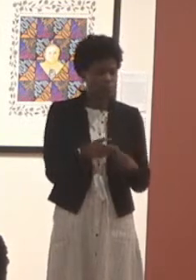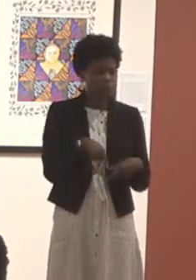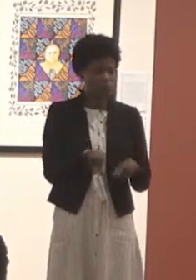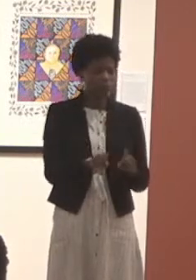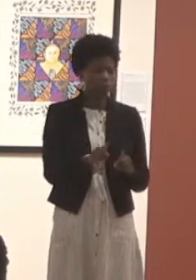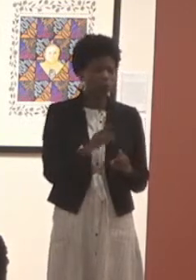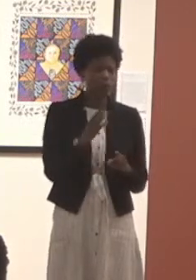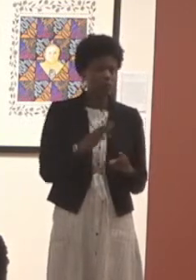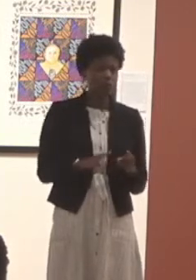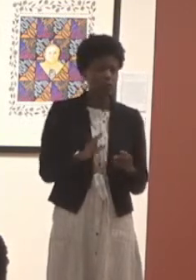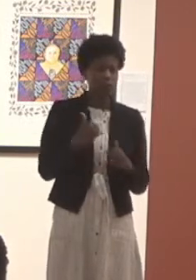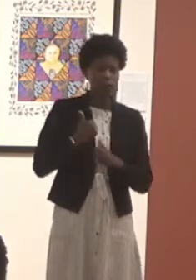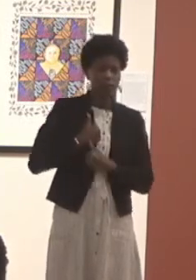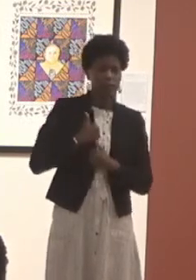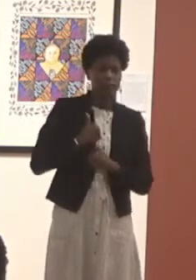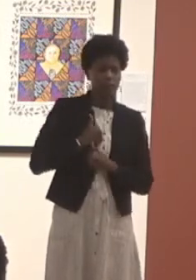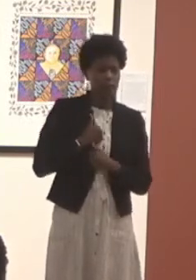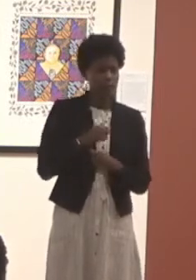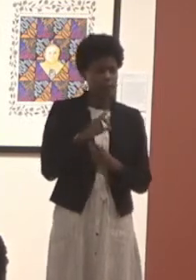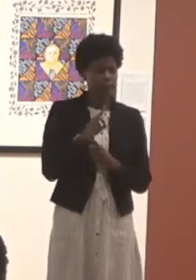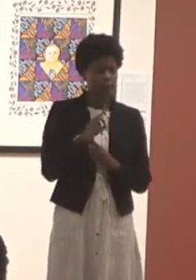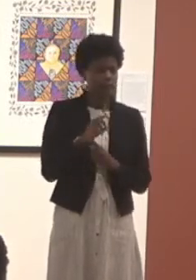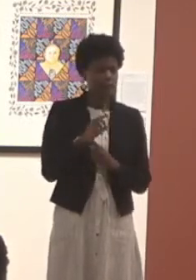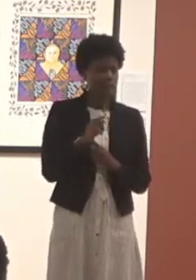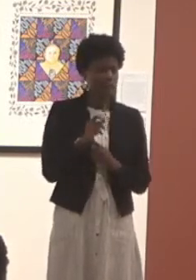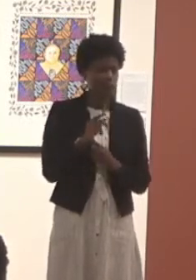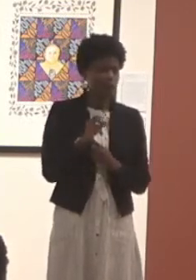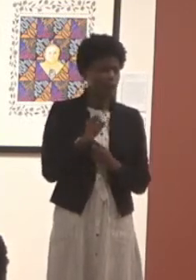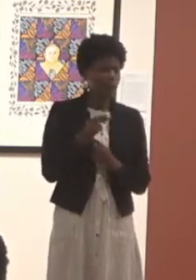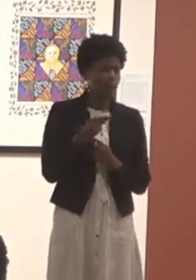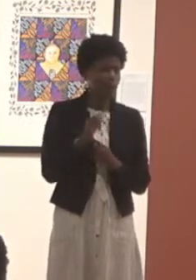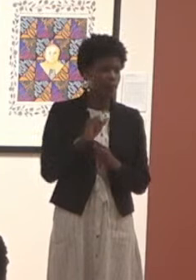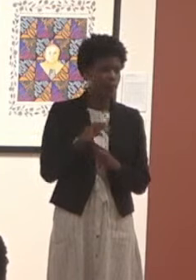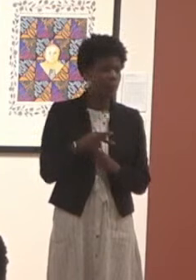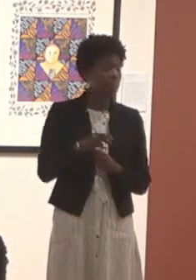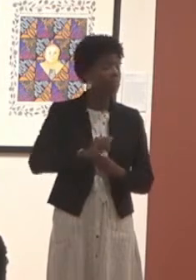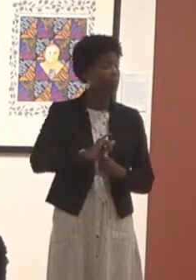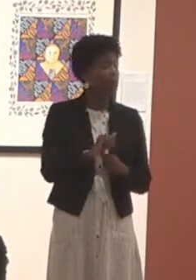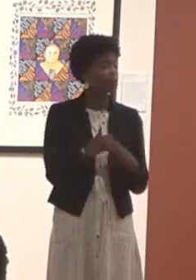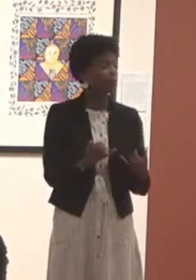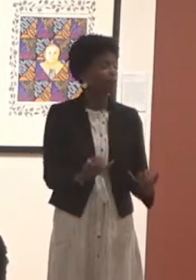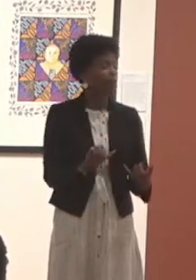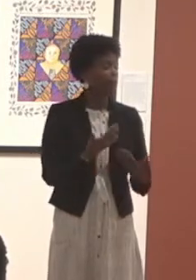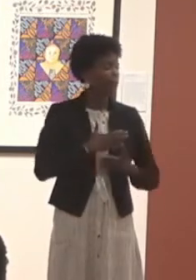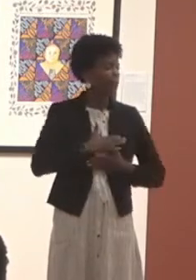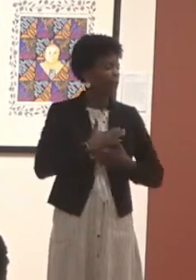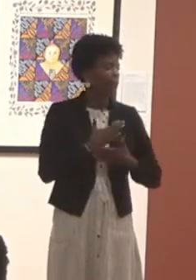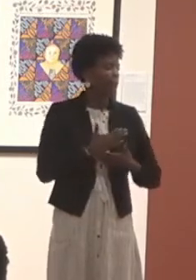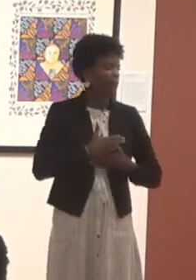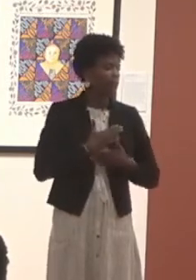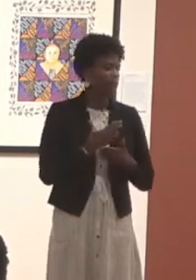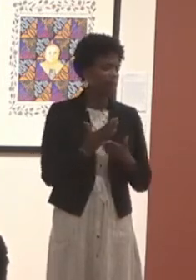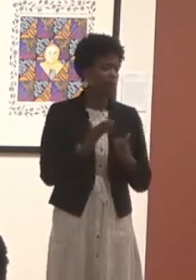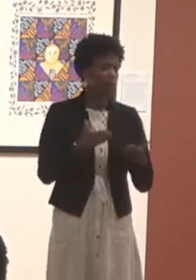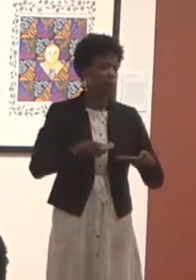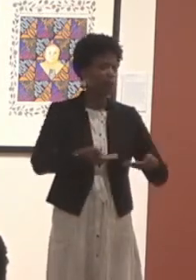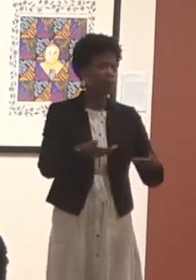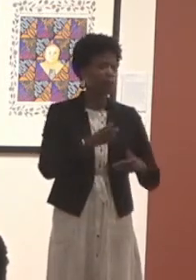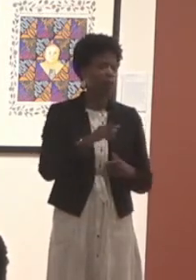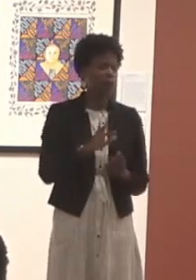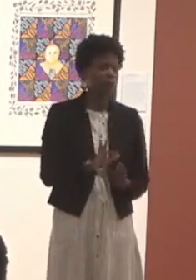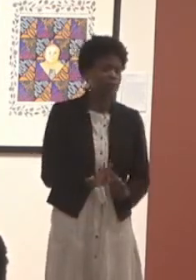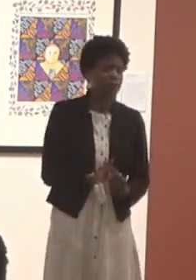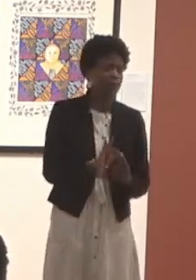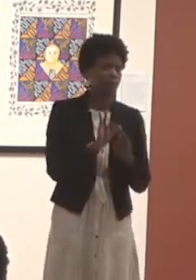dictatorship. It is also my pleasure and honor now to introduce our distinguished lecturer, an opening event of